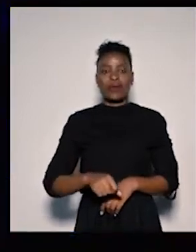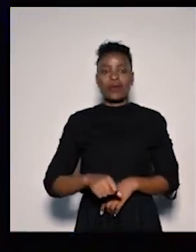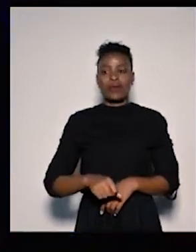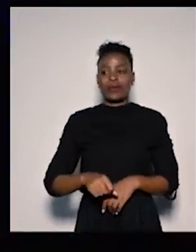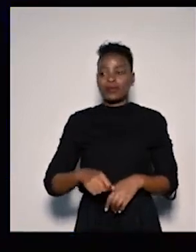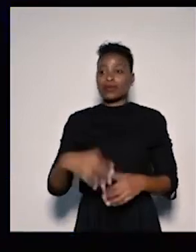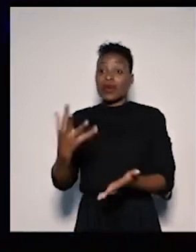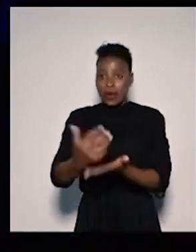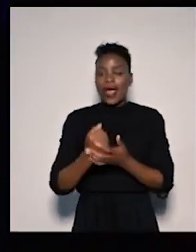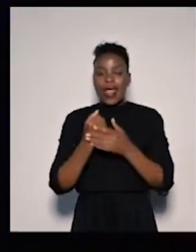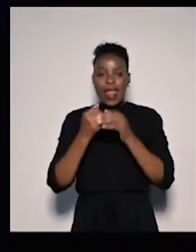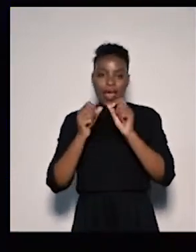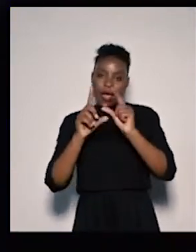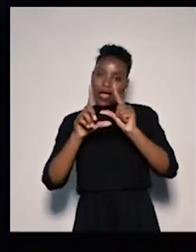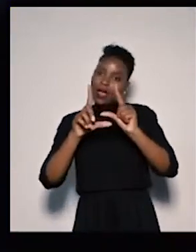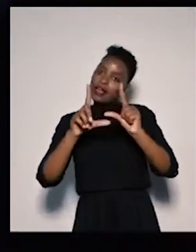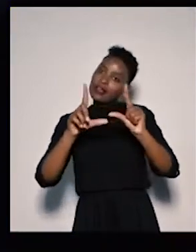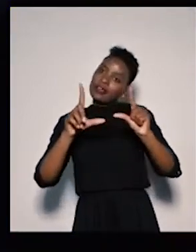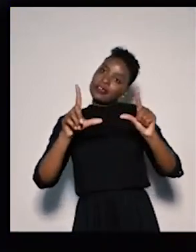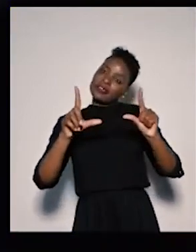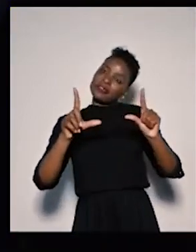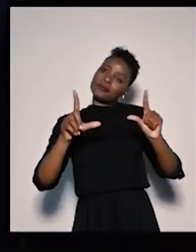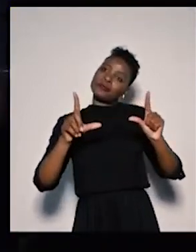tole morena